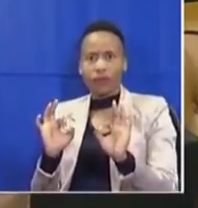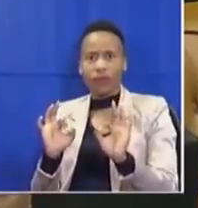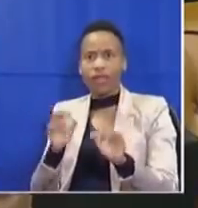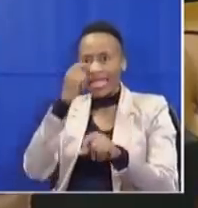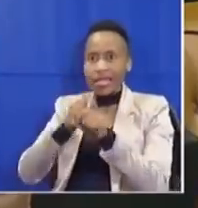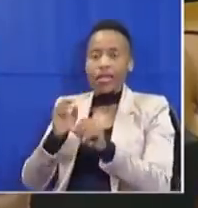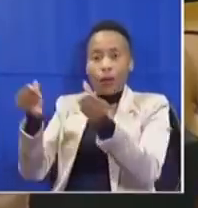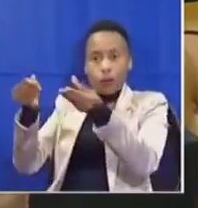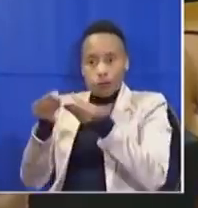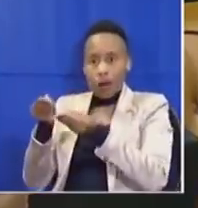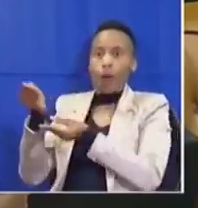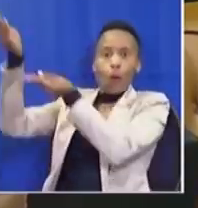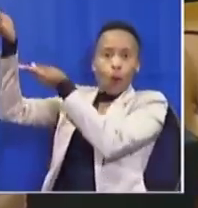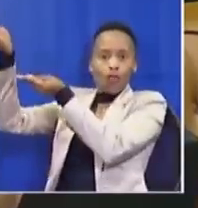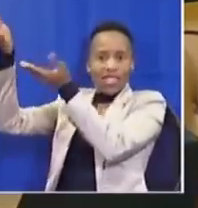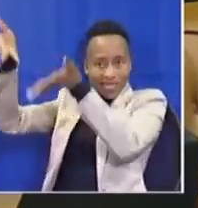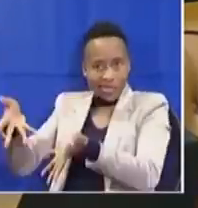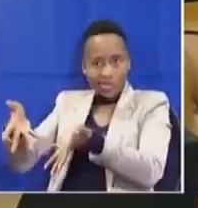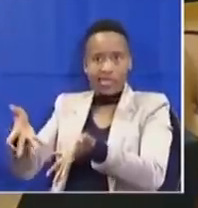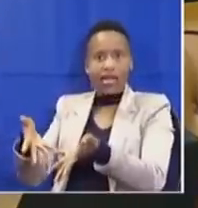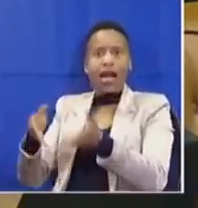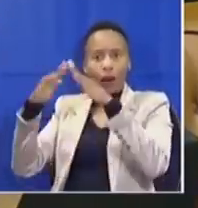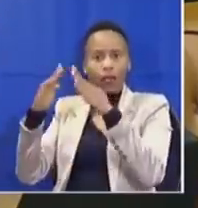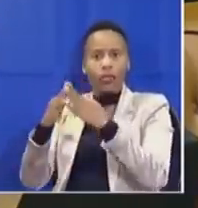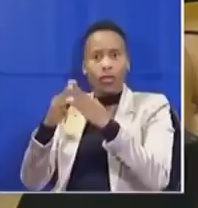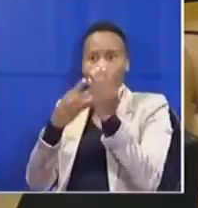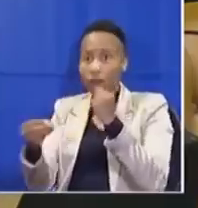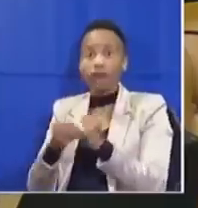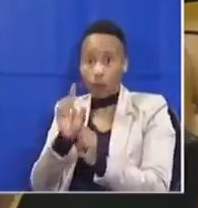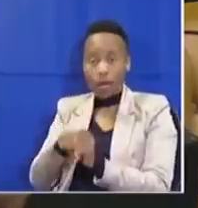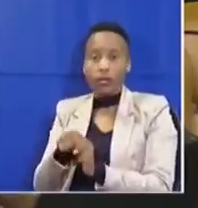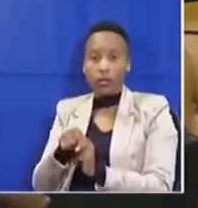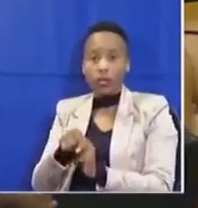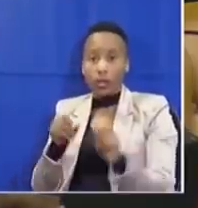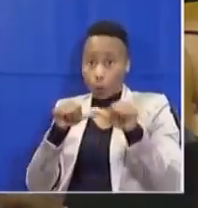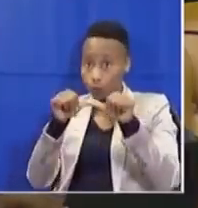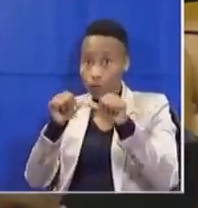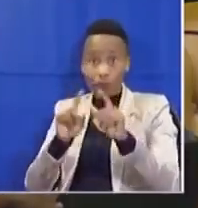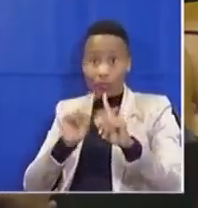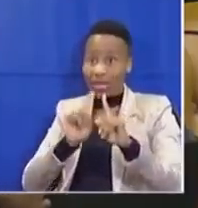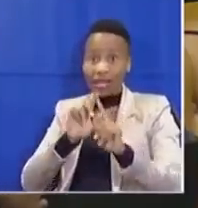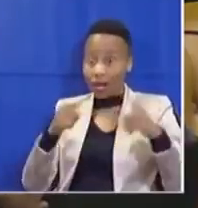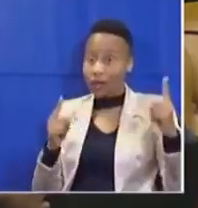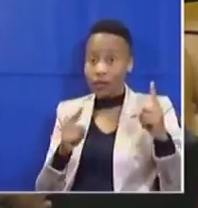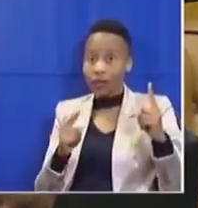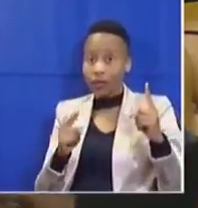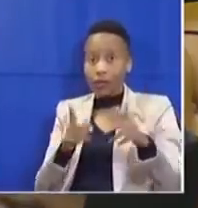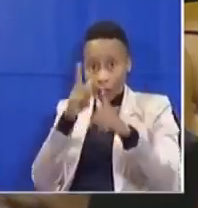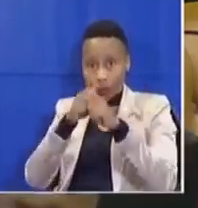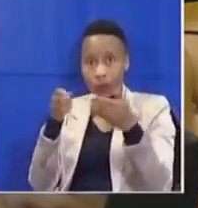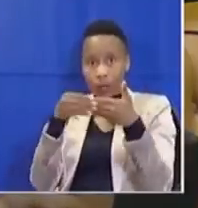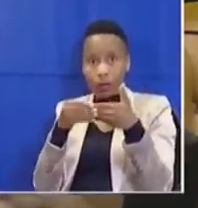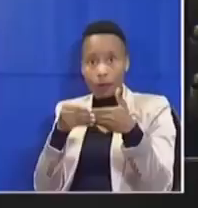the house. He must withdraw. Otherwise, he won't continue speaking there. Honourable member, you have made your